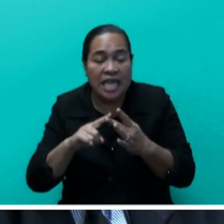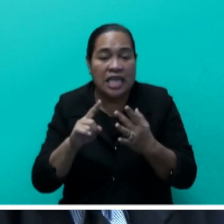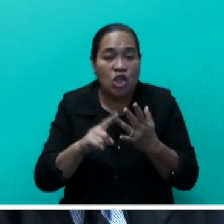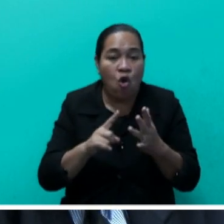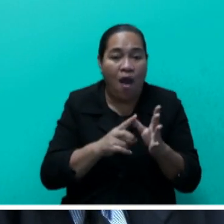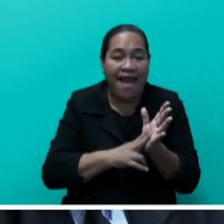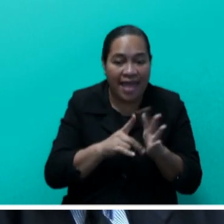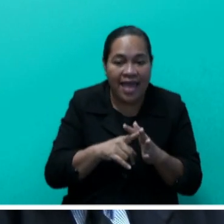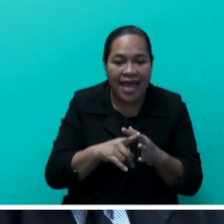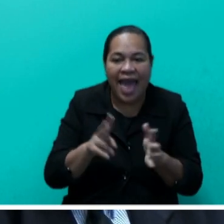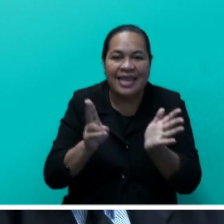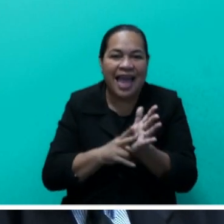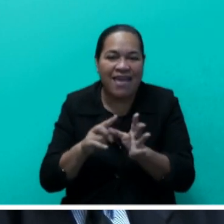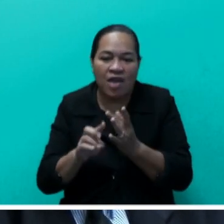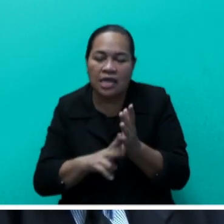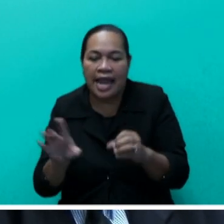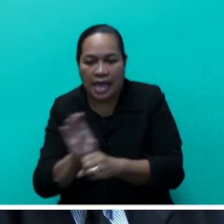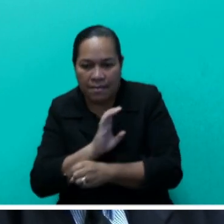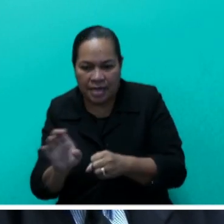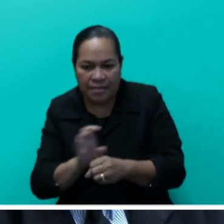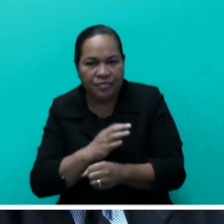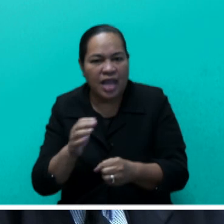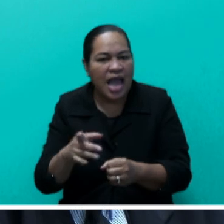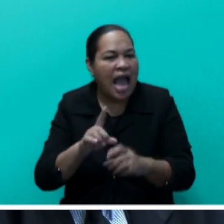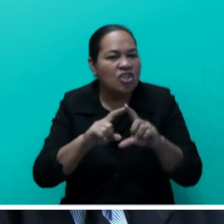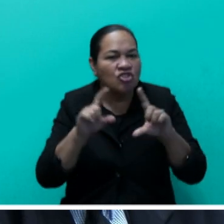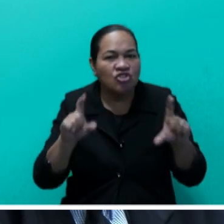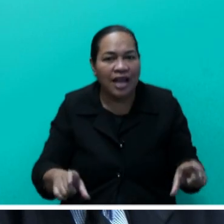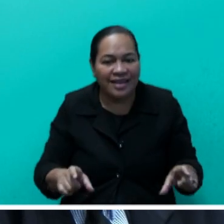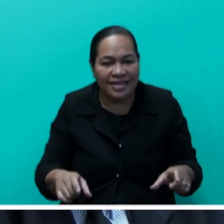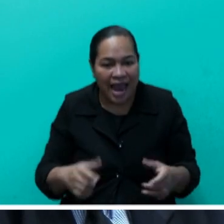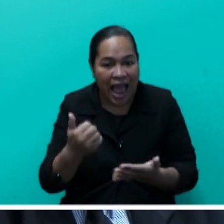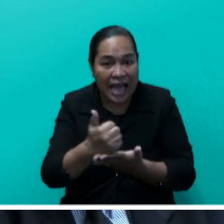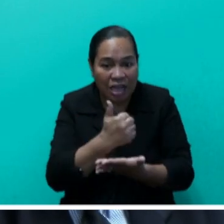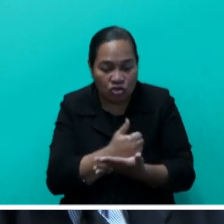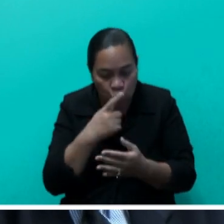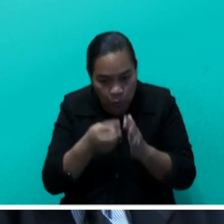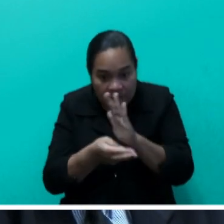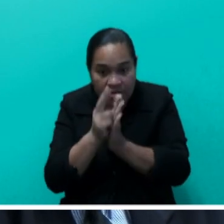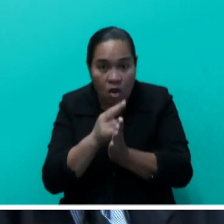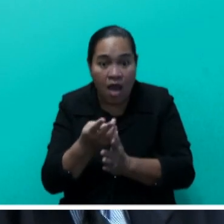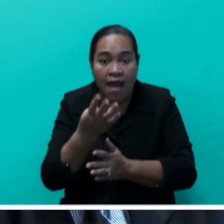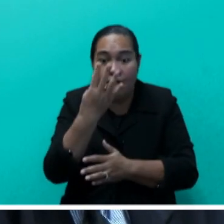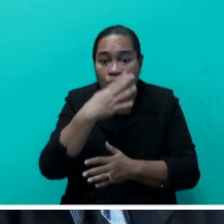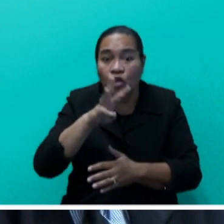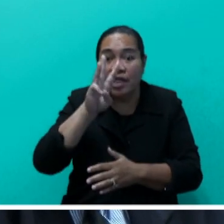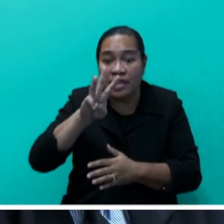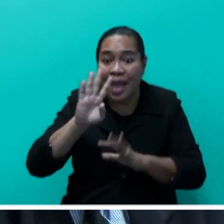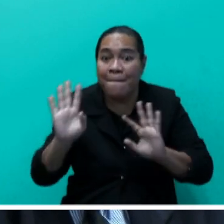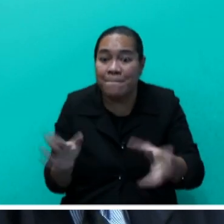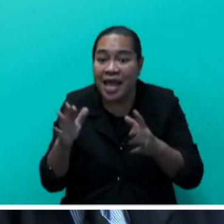and Company Chartered Accountants to review each of the 43